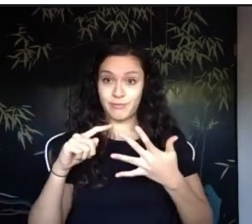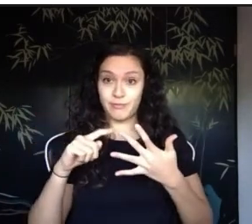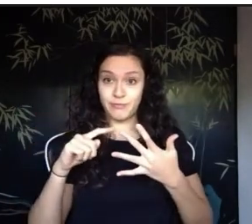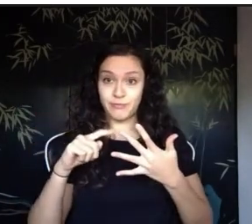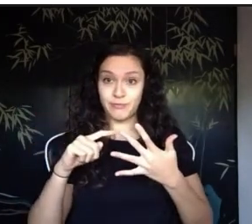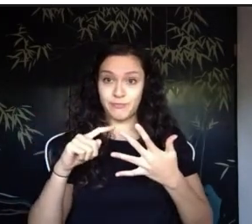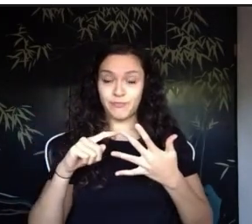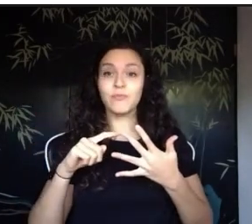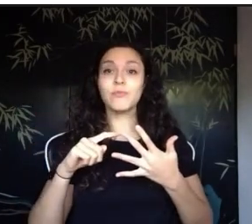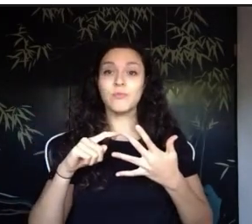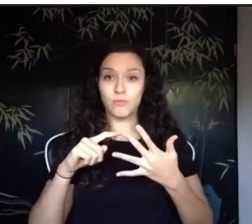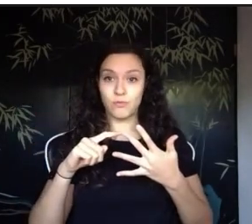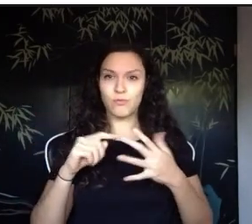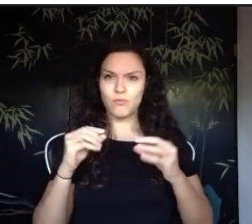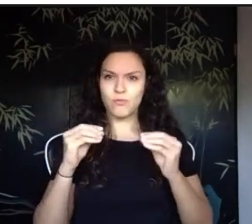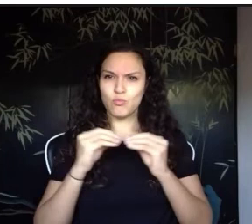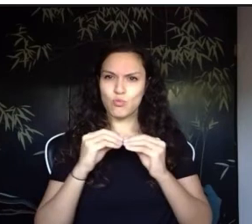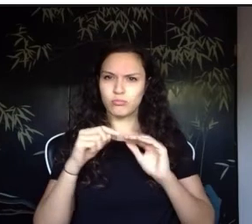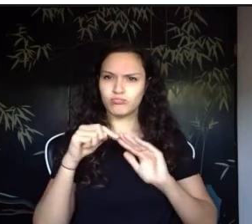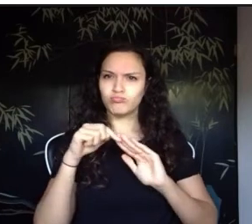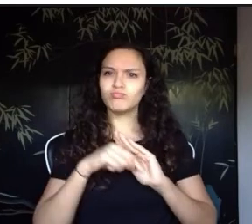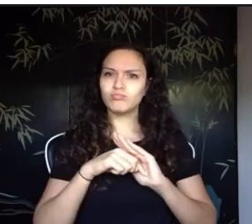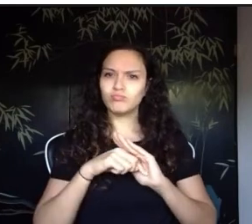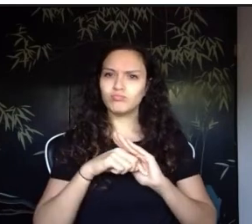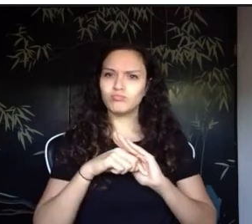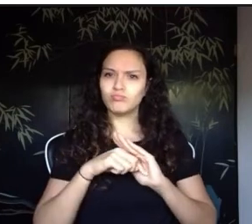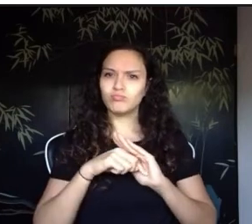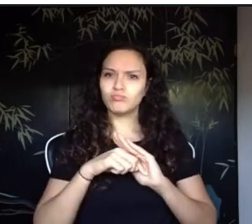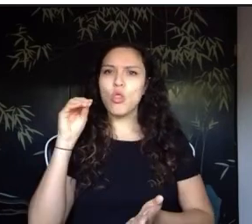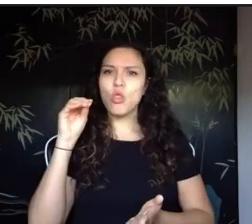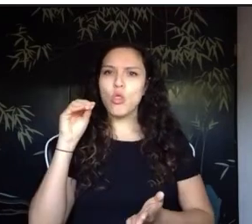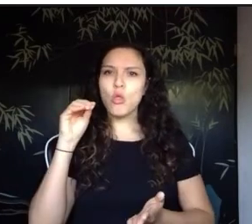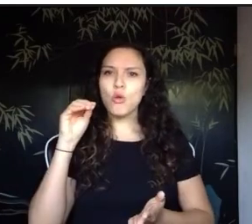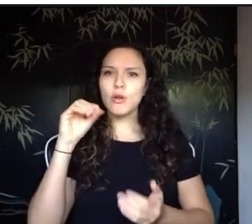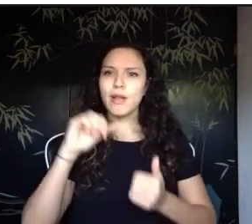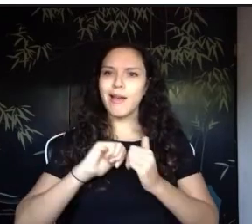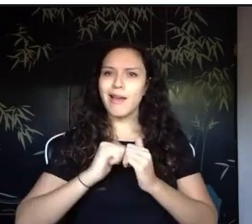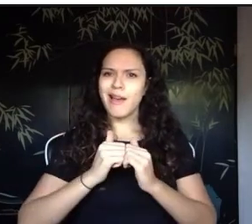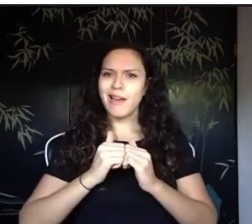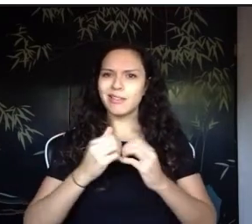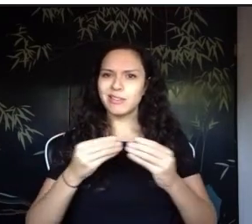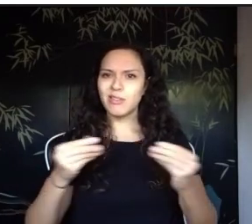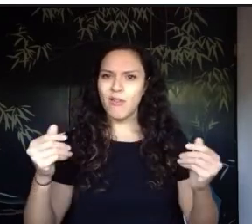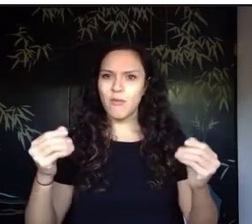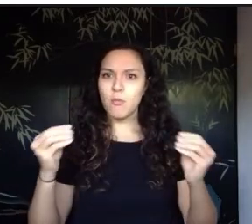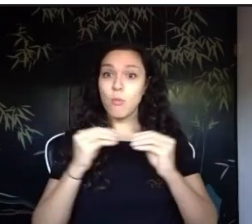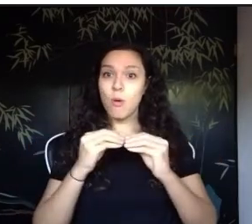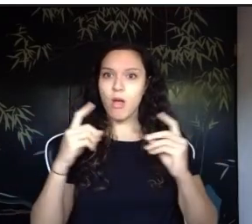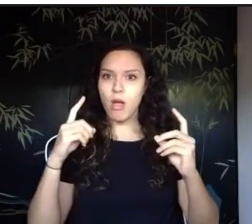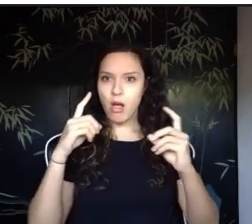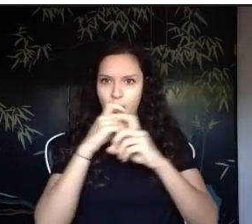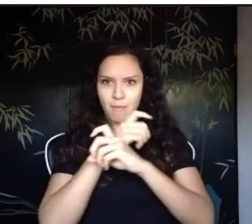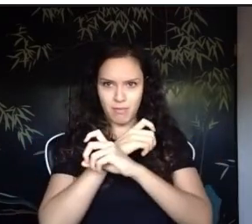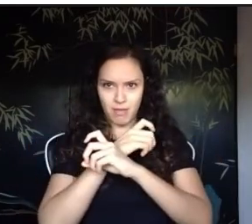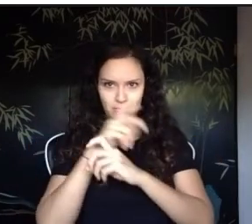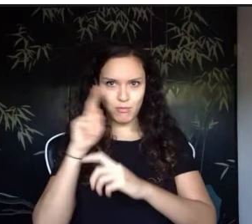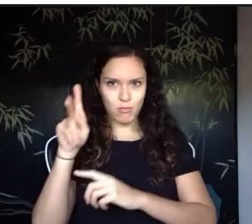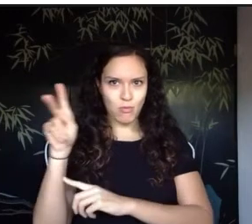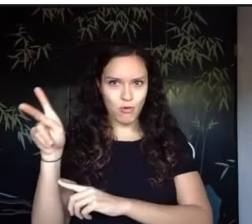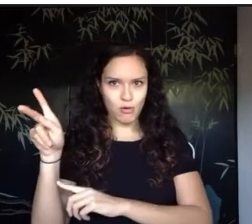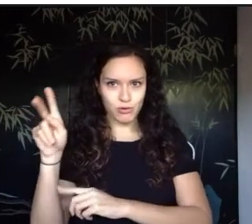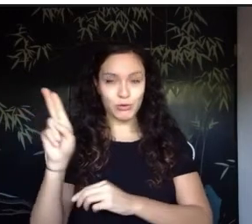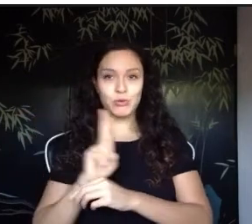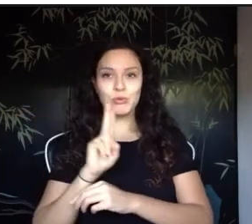solve simple proportions. Part 3, we're going to dive a little deeper and learn about how to